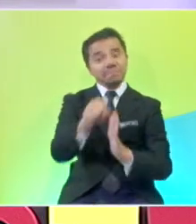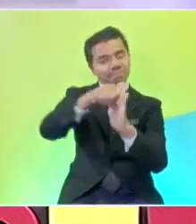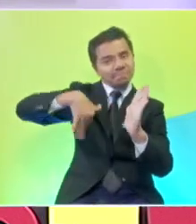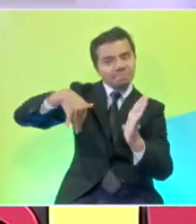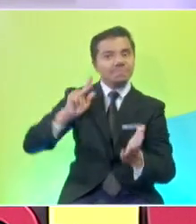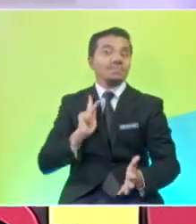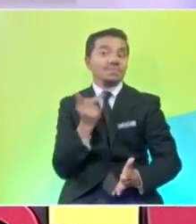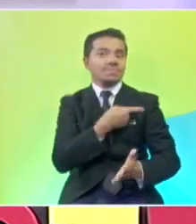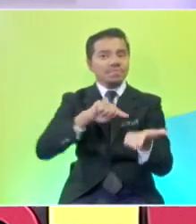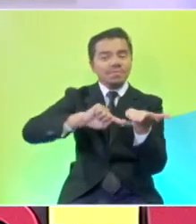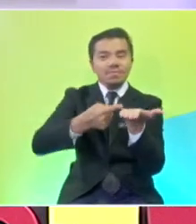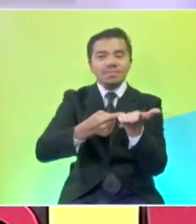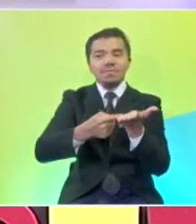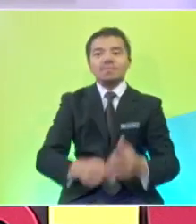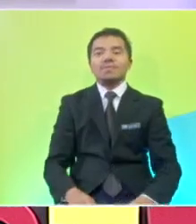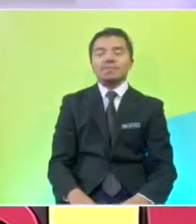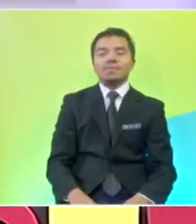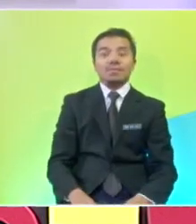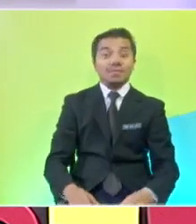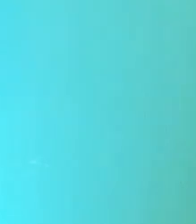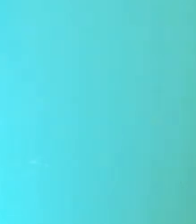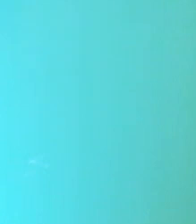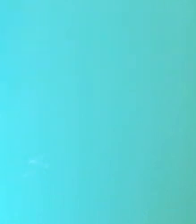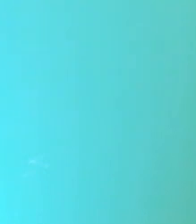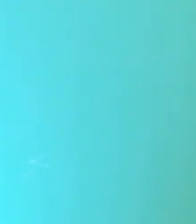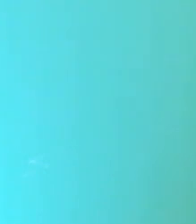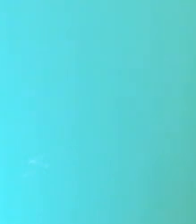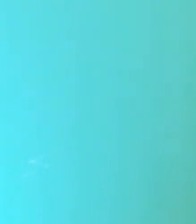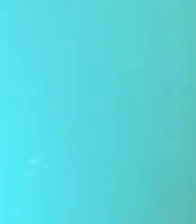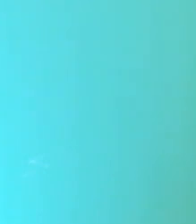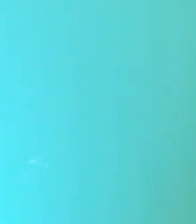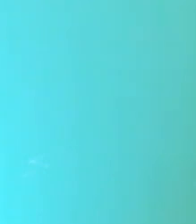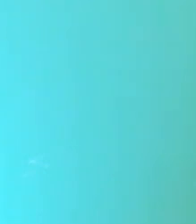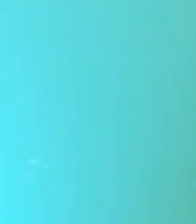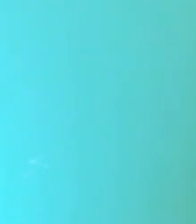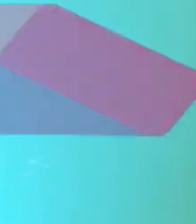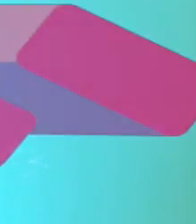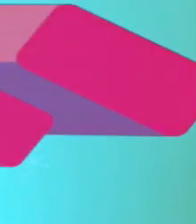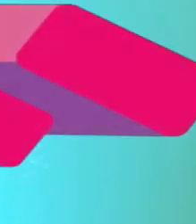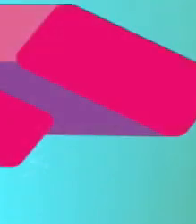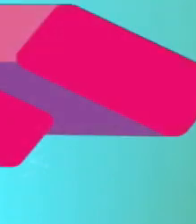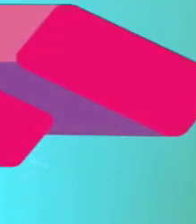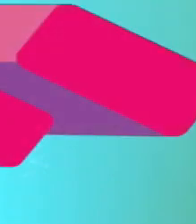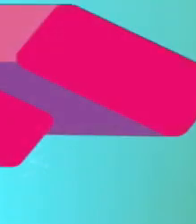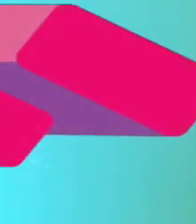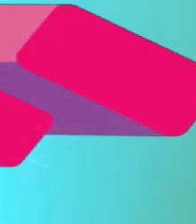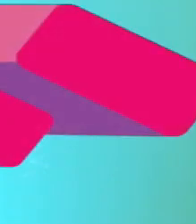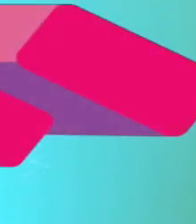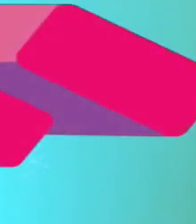class, we also want to welcome Mr. Adli as our sign language interpreter for today. Hi,